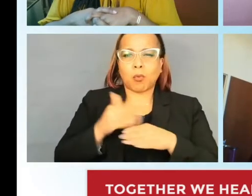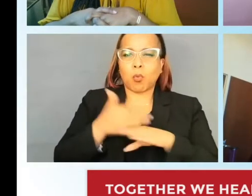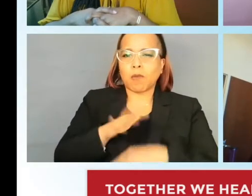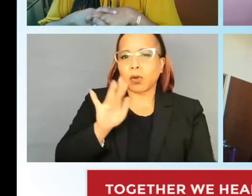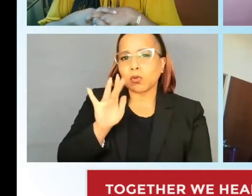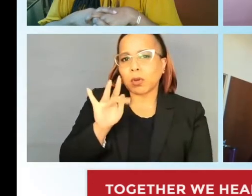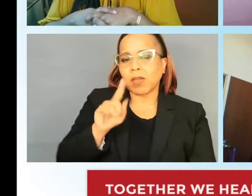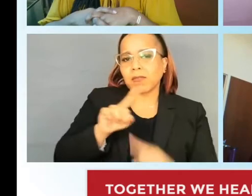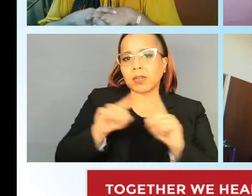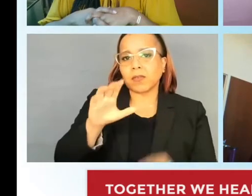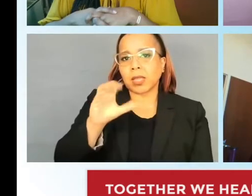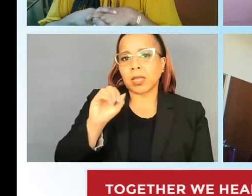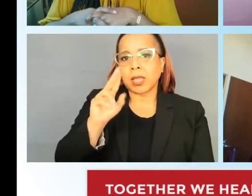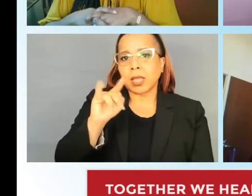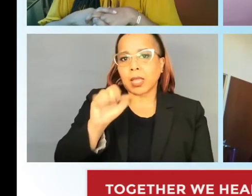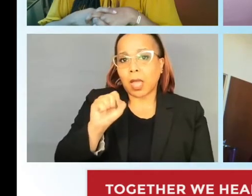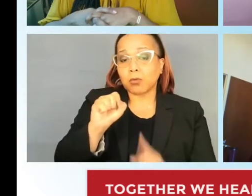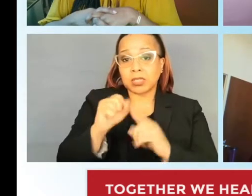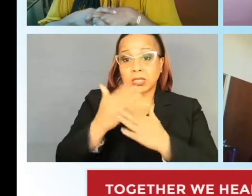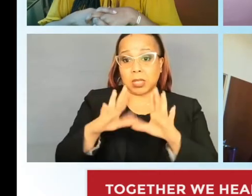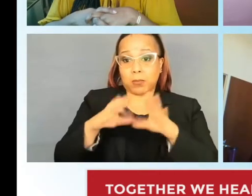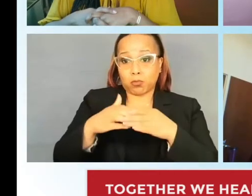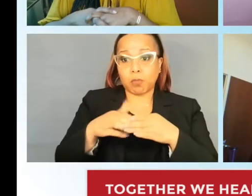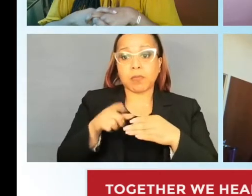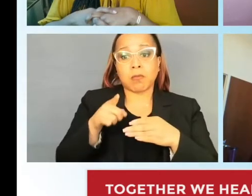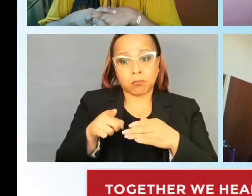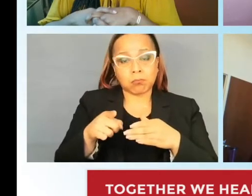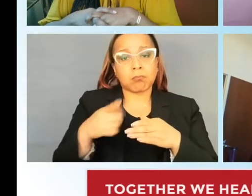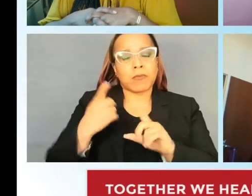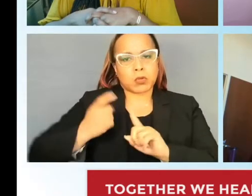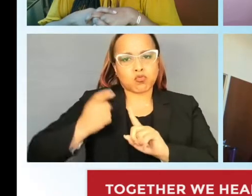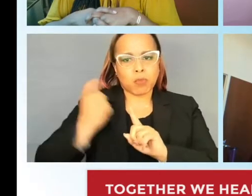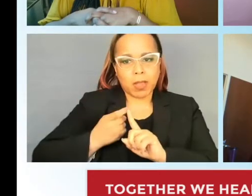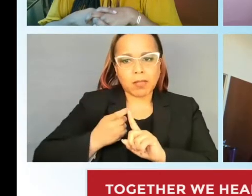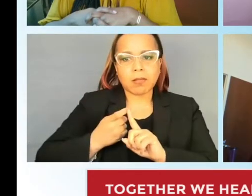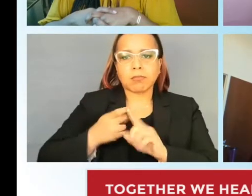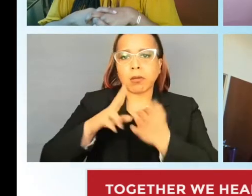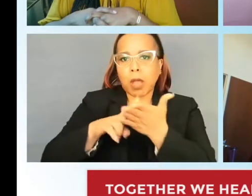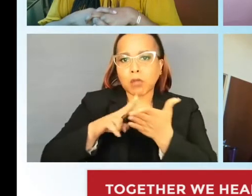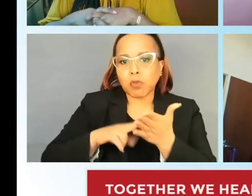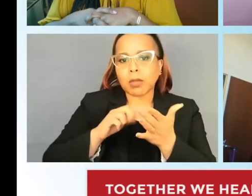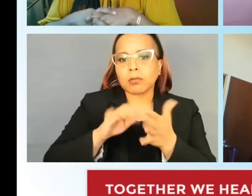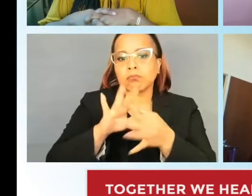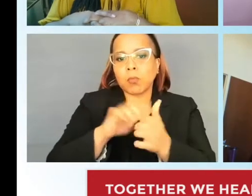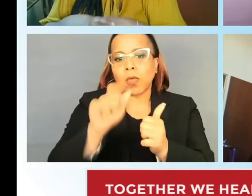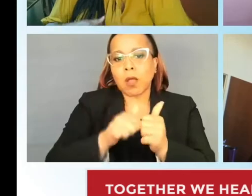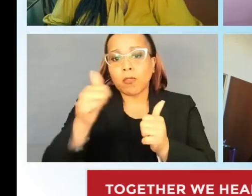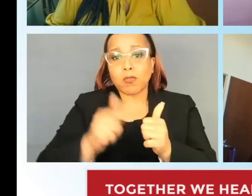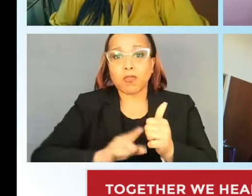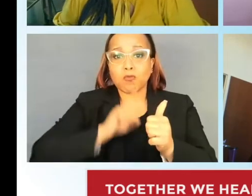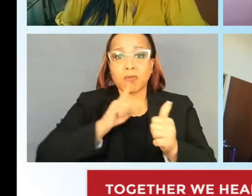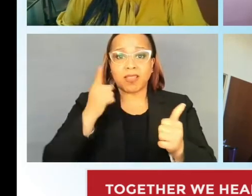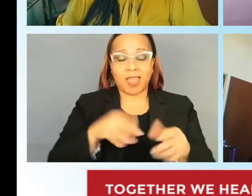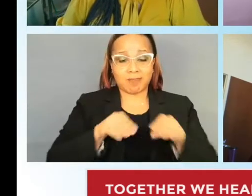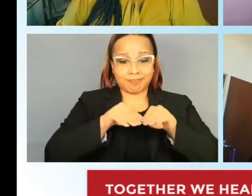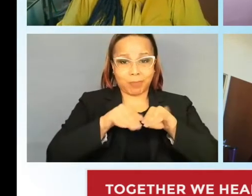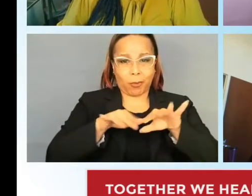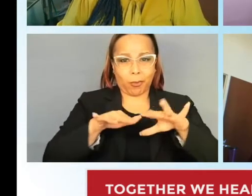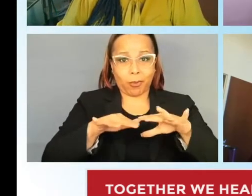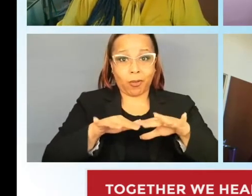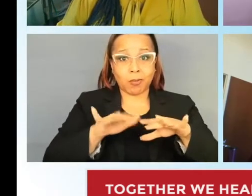counties, and then some of those groups are making grants and contracting with others. So it kind of reaches about 50 counties across the